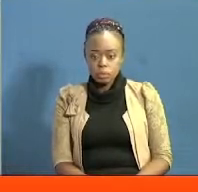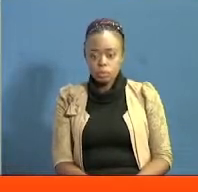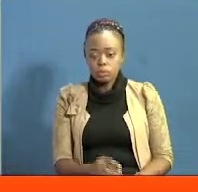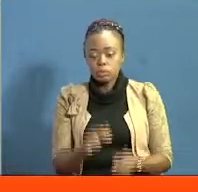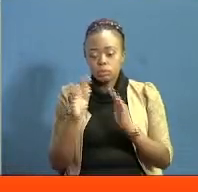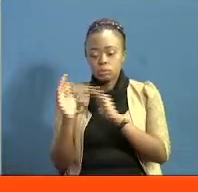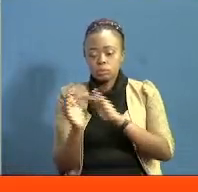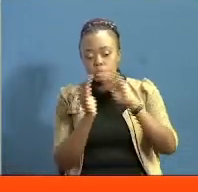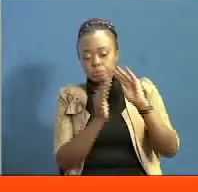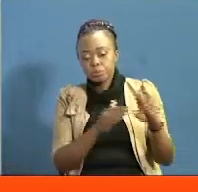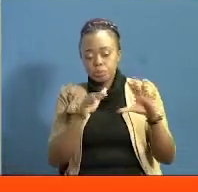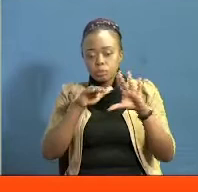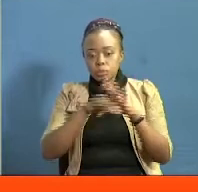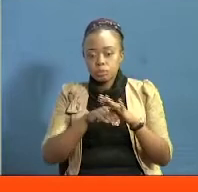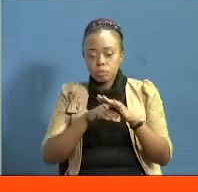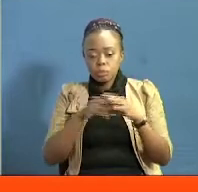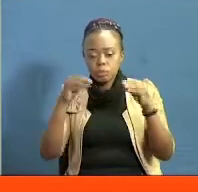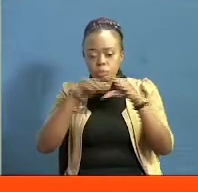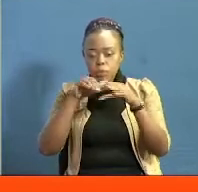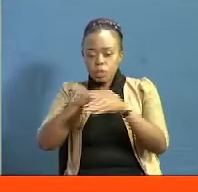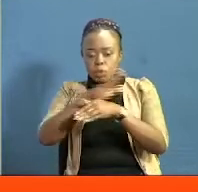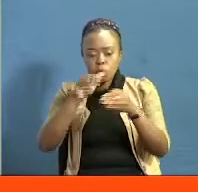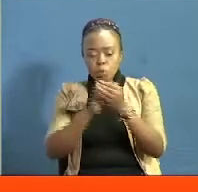And away from politics, inmates across all the